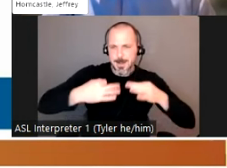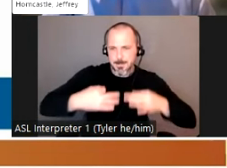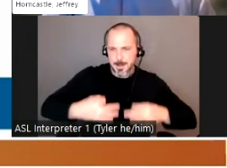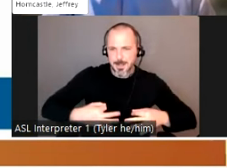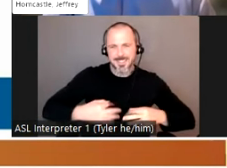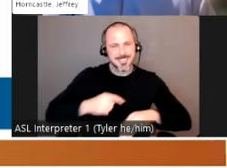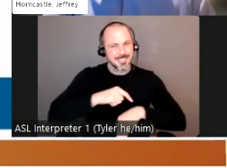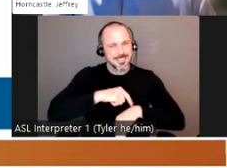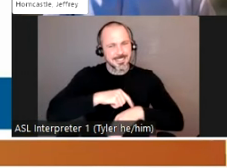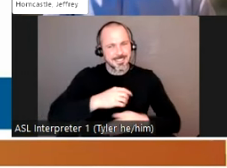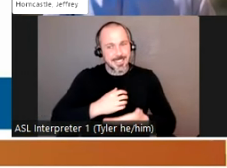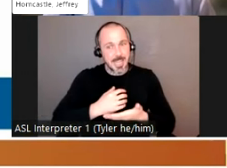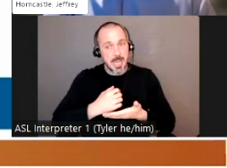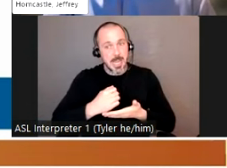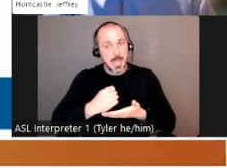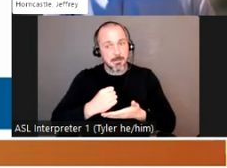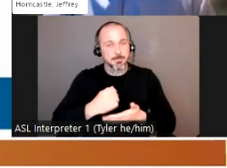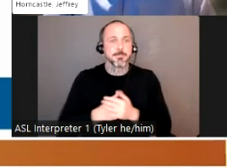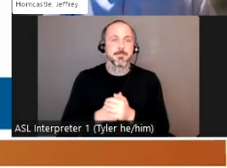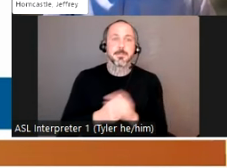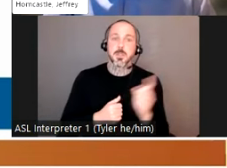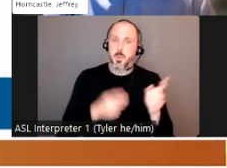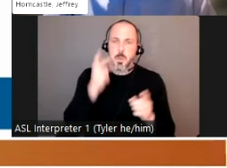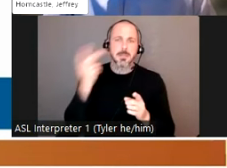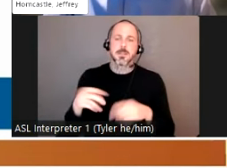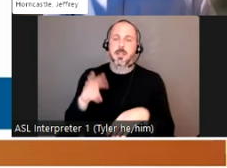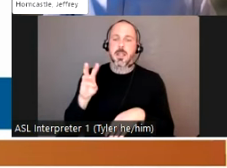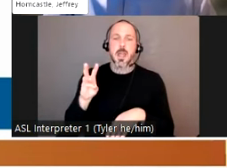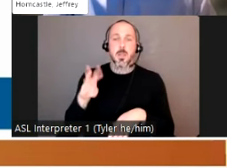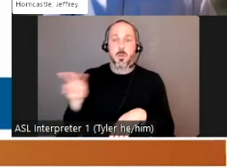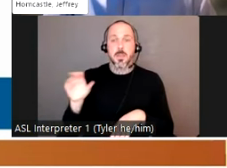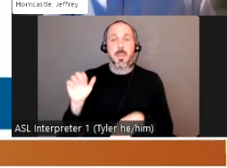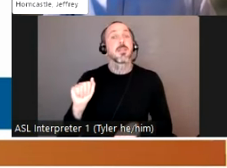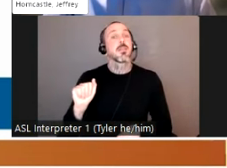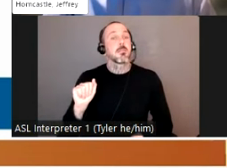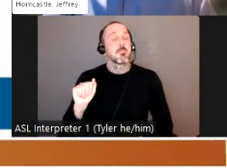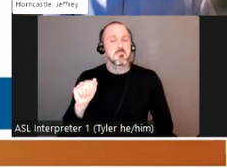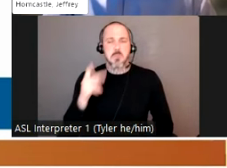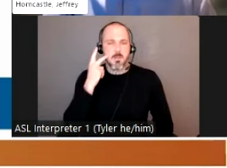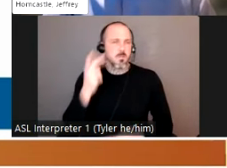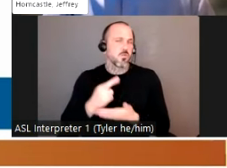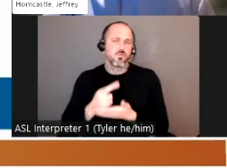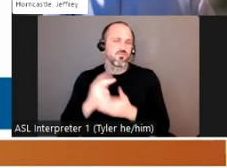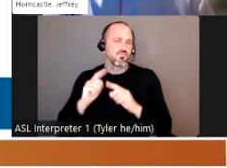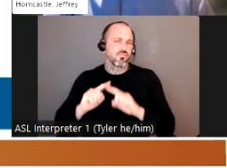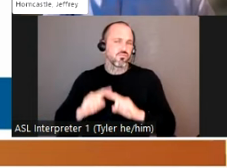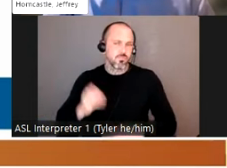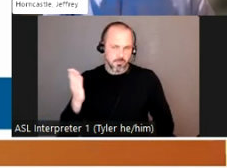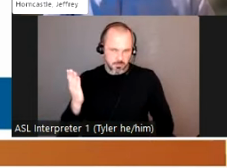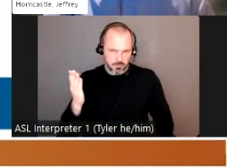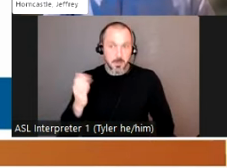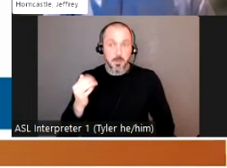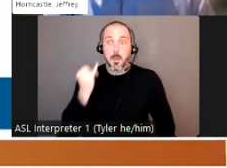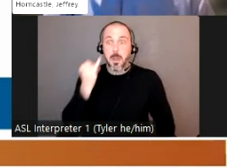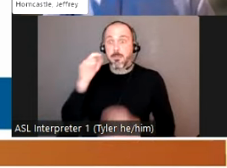These steps are all listed on our website at antifraudcenter.ca. You click on the tab that's called What to Do If You're a